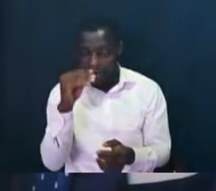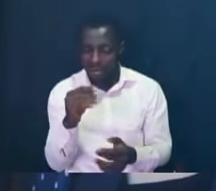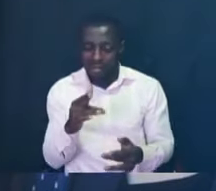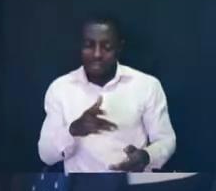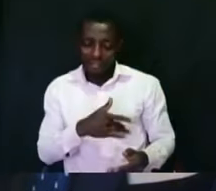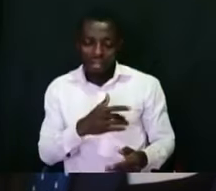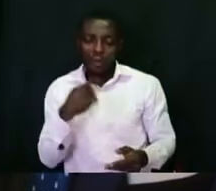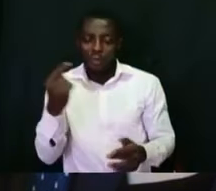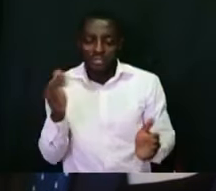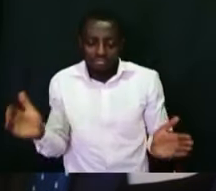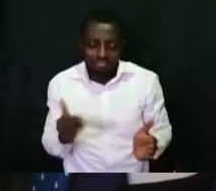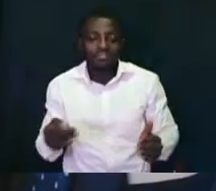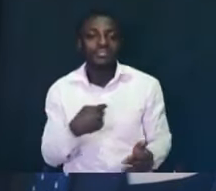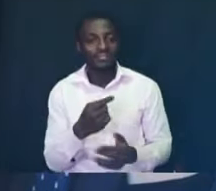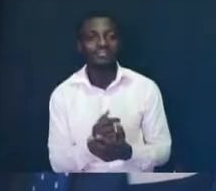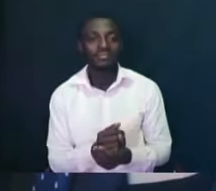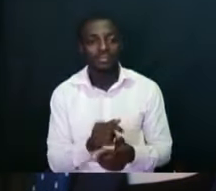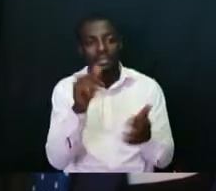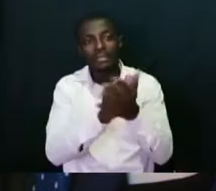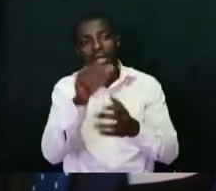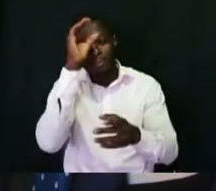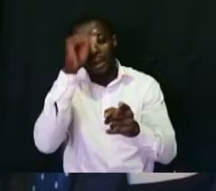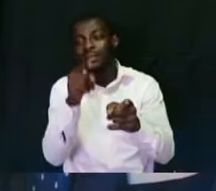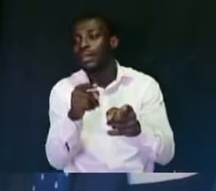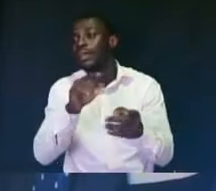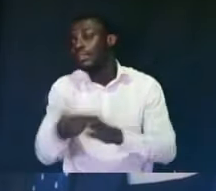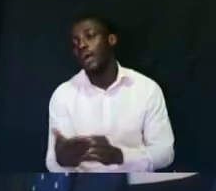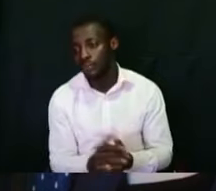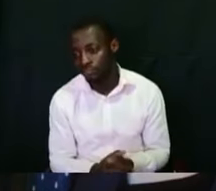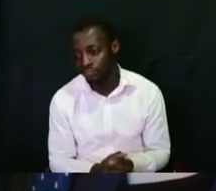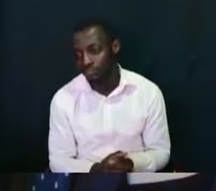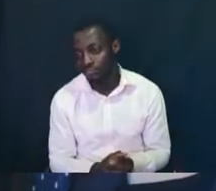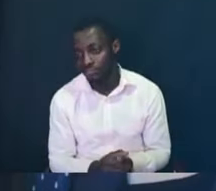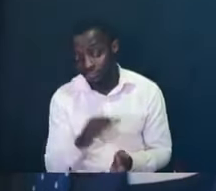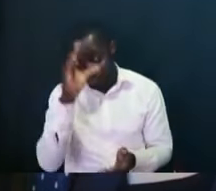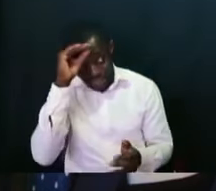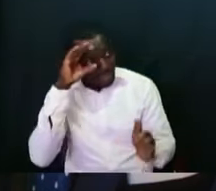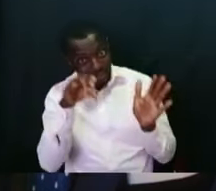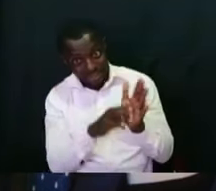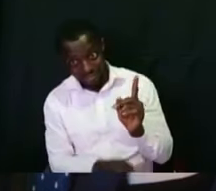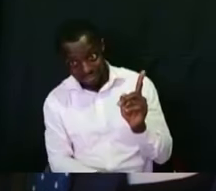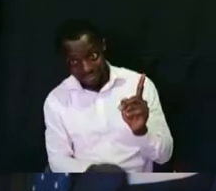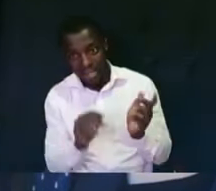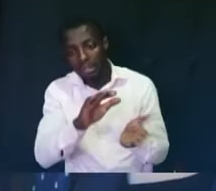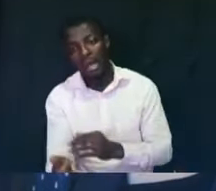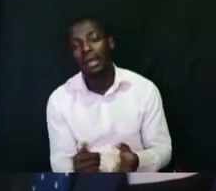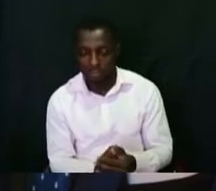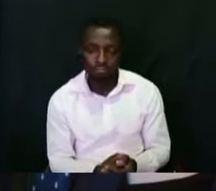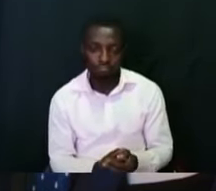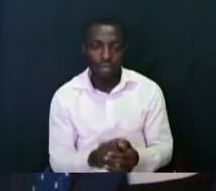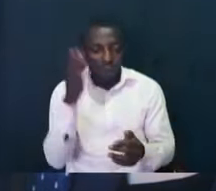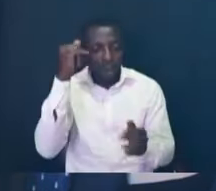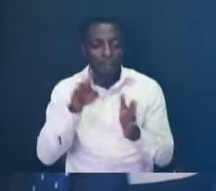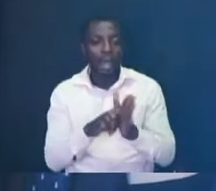Na okinyai. But you see, these people are there. Na sanctify one way. Because it's appointed unto a man who wants to die. If he